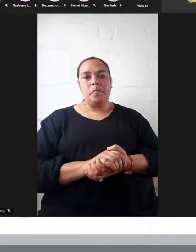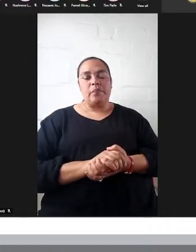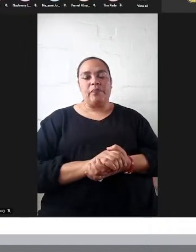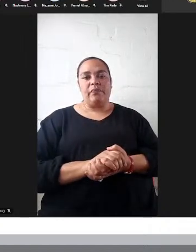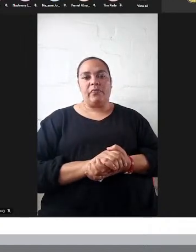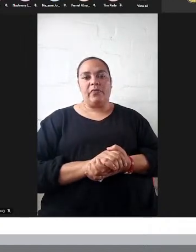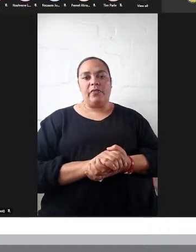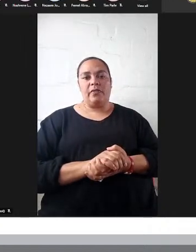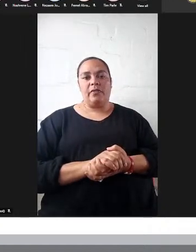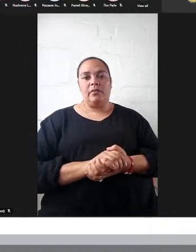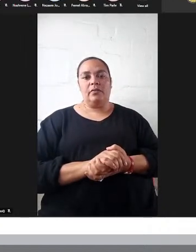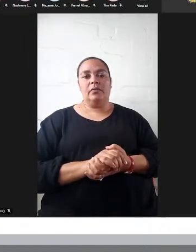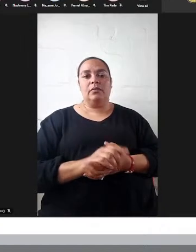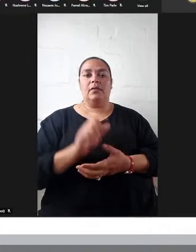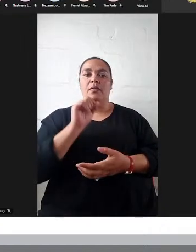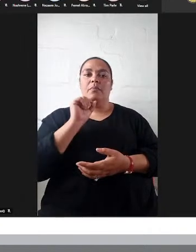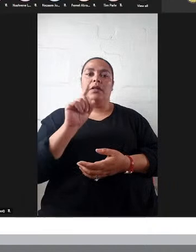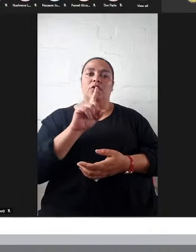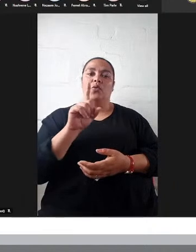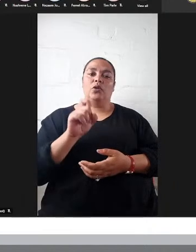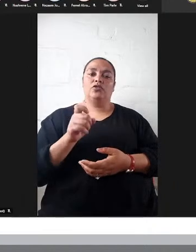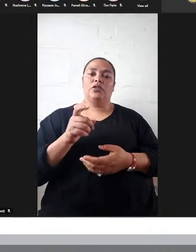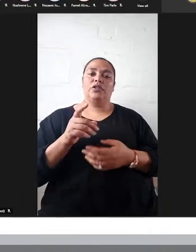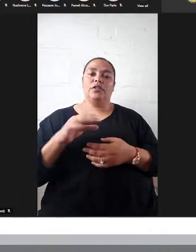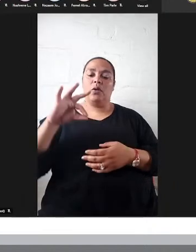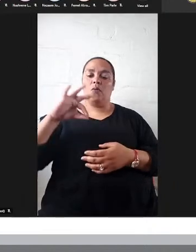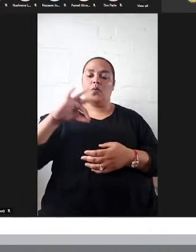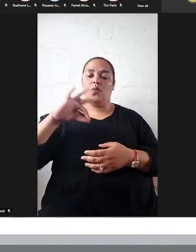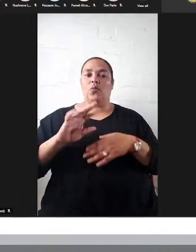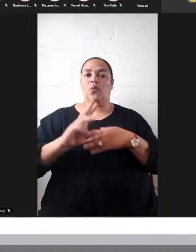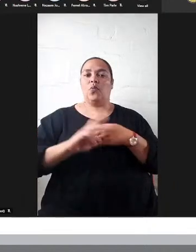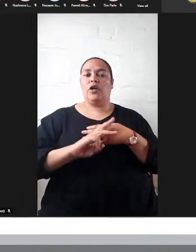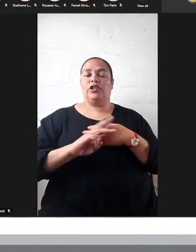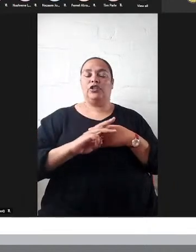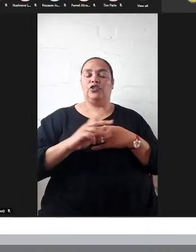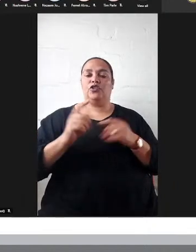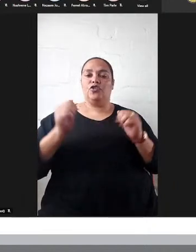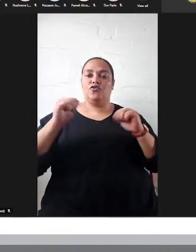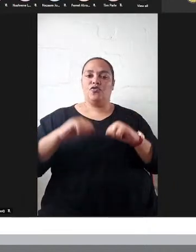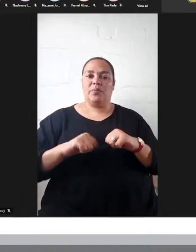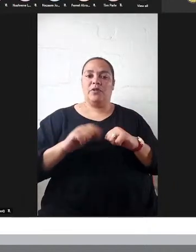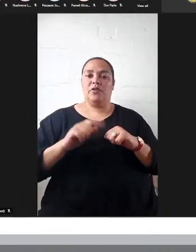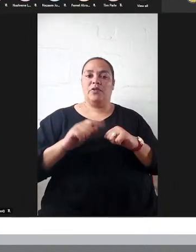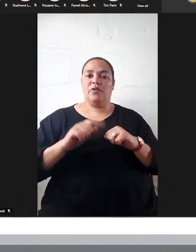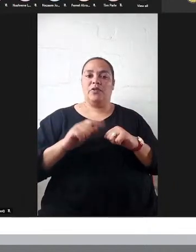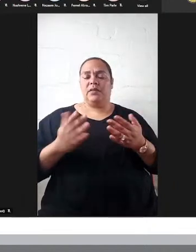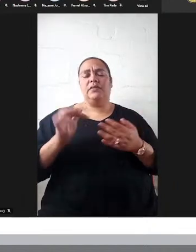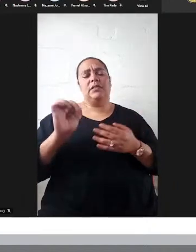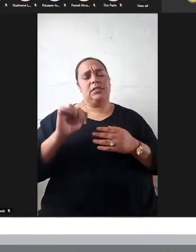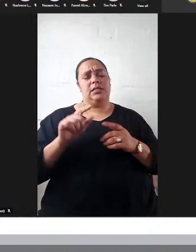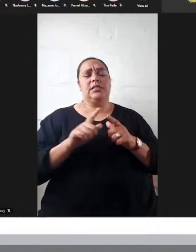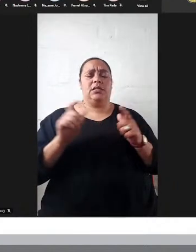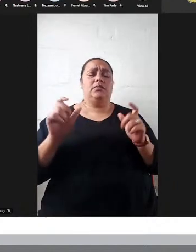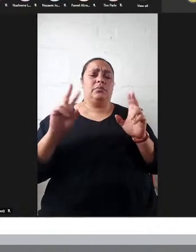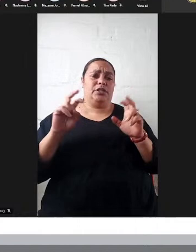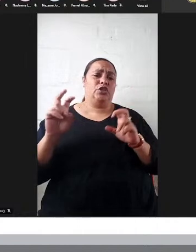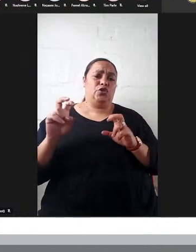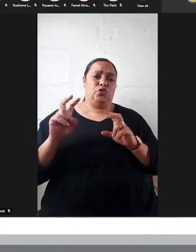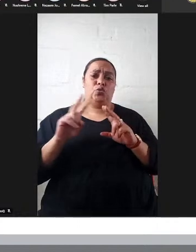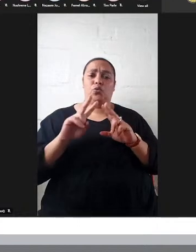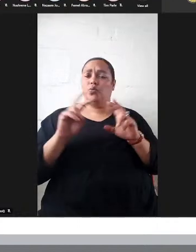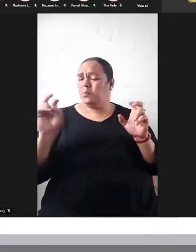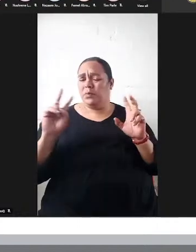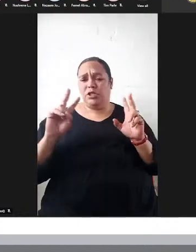On the question of the wage agreement, the improvements in conditions of service, yes, it is a big issue. It's a very big issue right across the